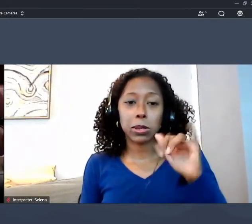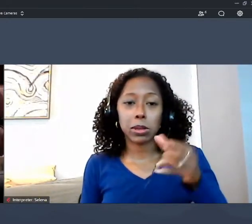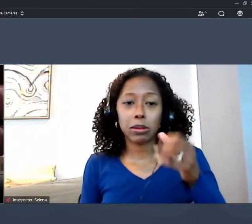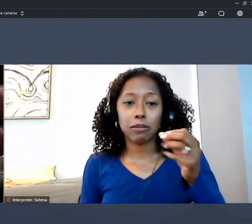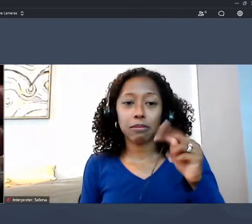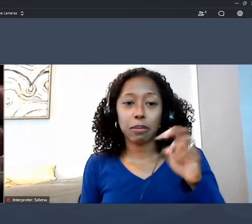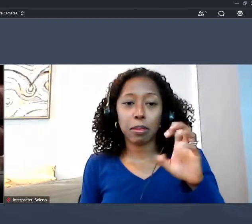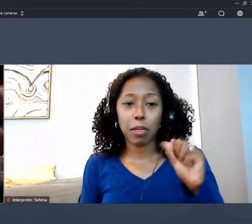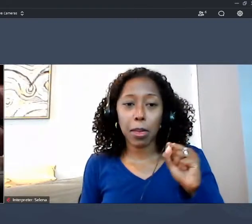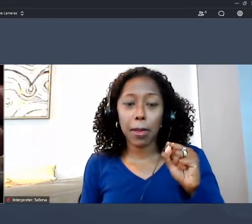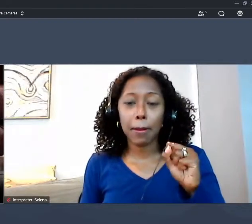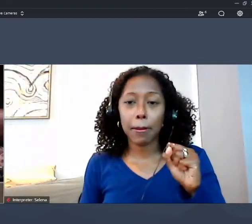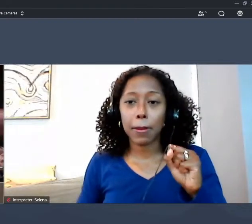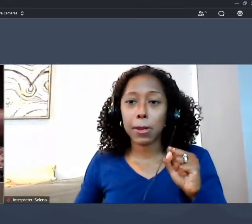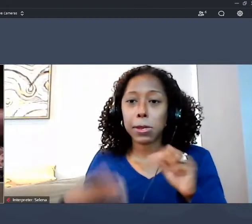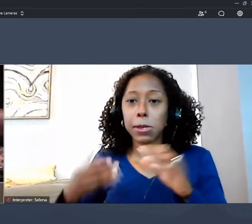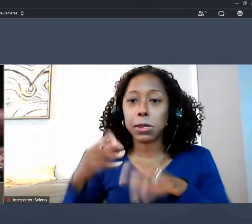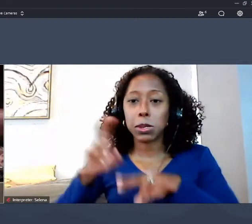Thank you, Mr. Chairman.